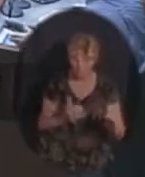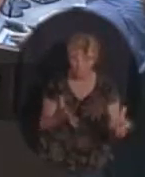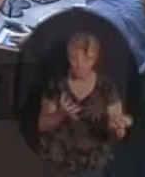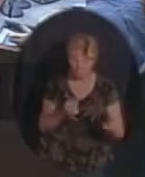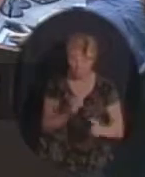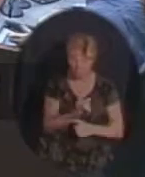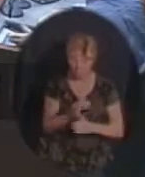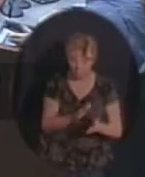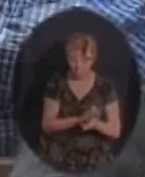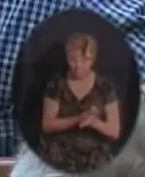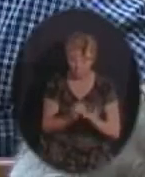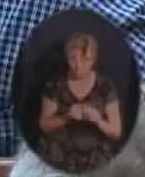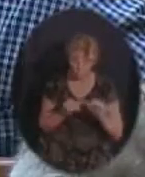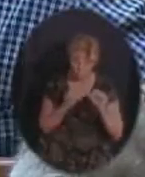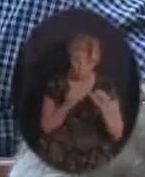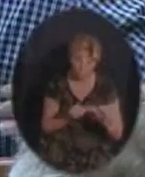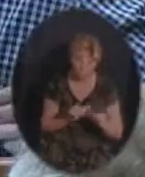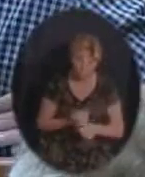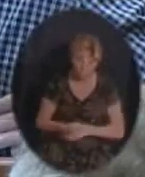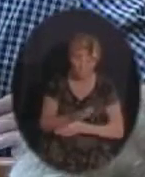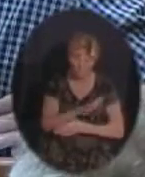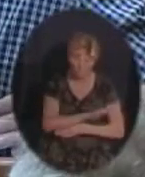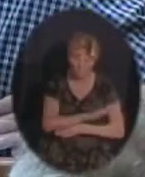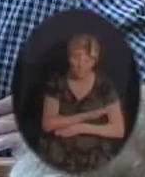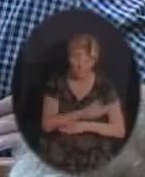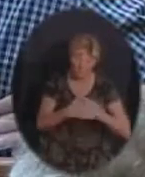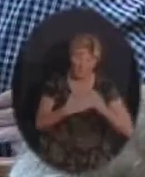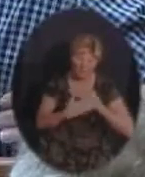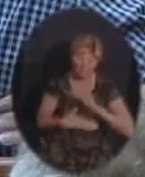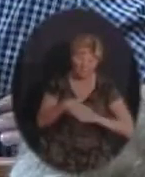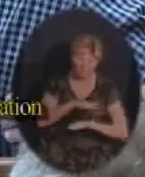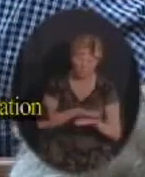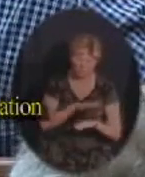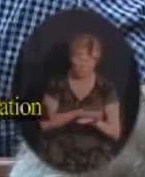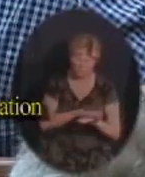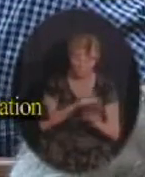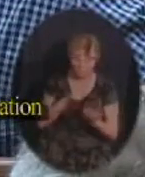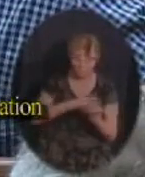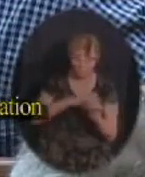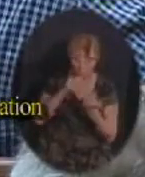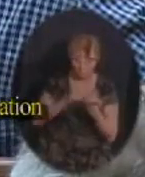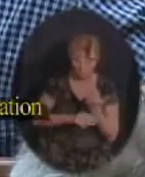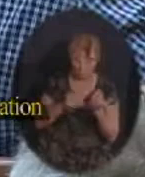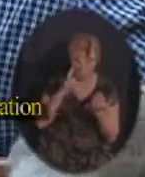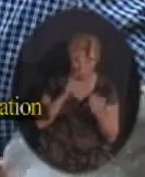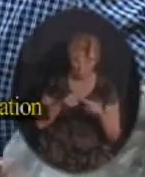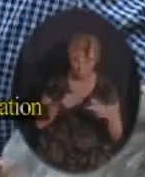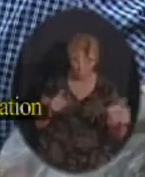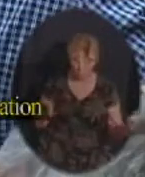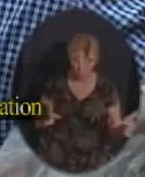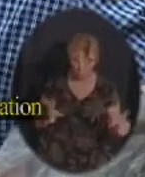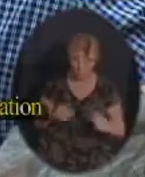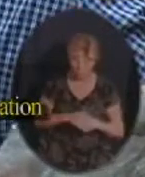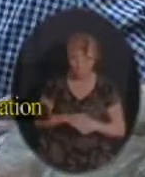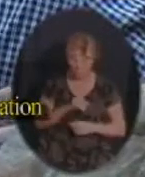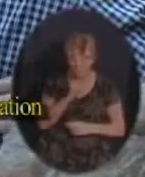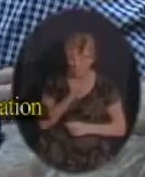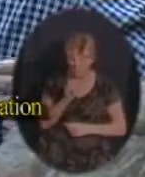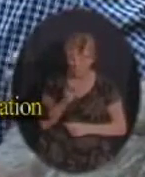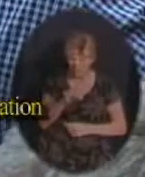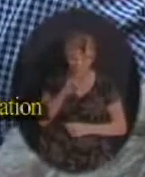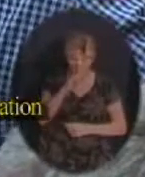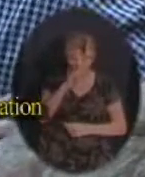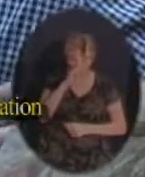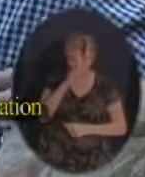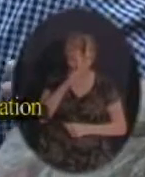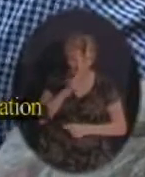proposed this, though, obviously, is that before or after school program isn't very equitable. If a kid has to